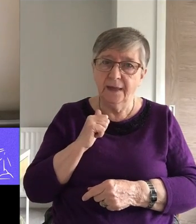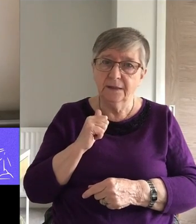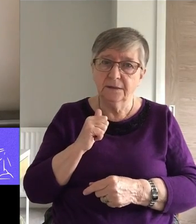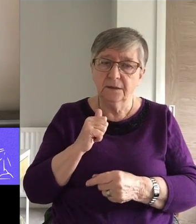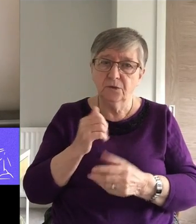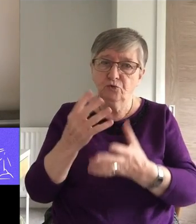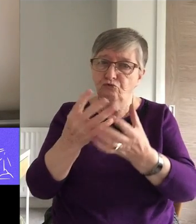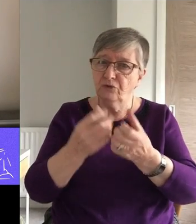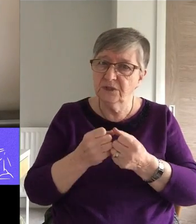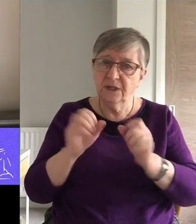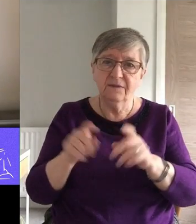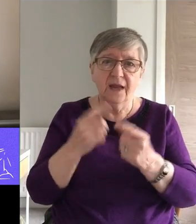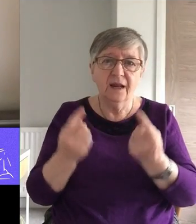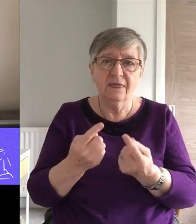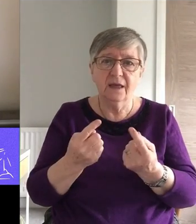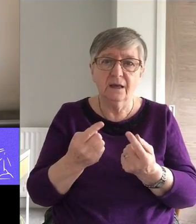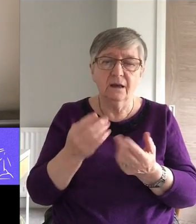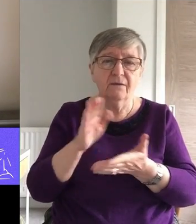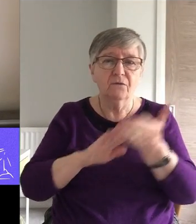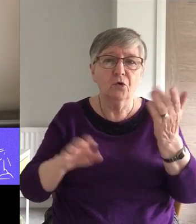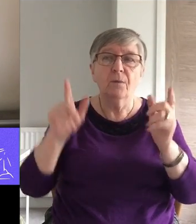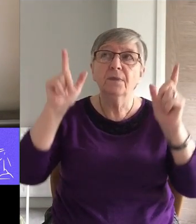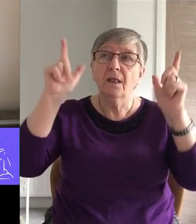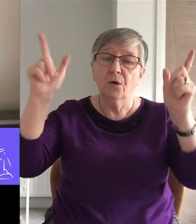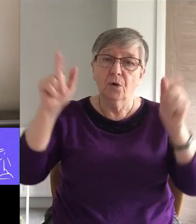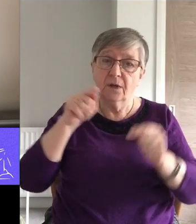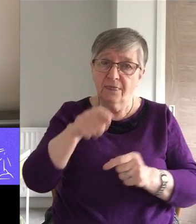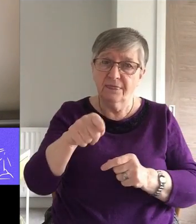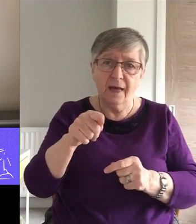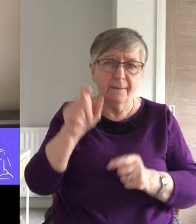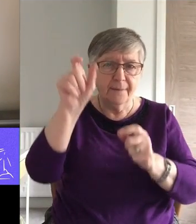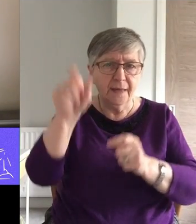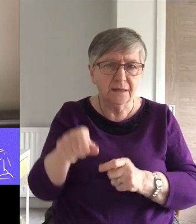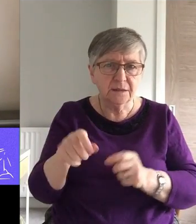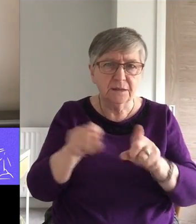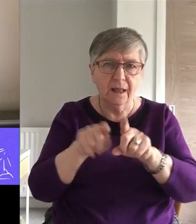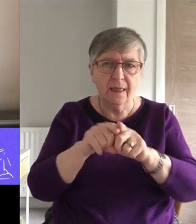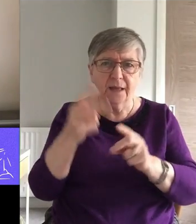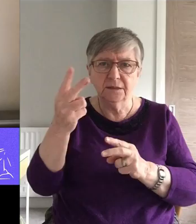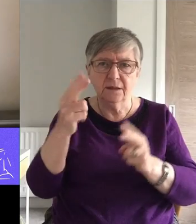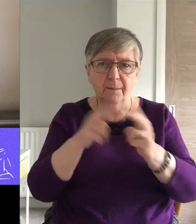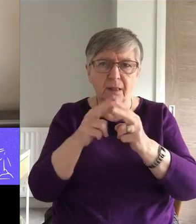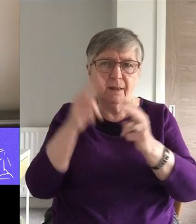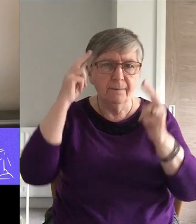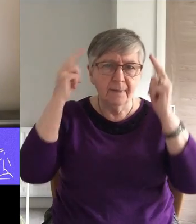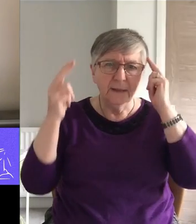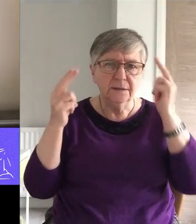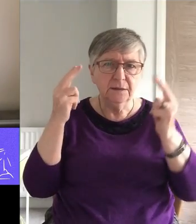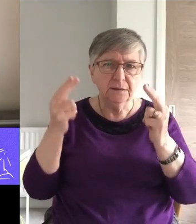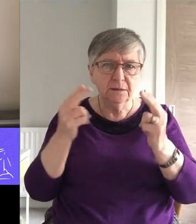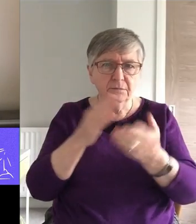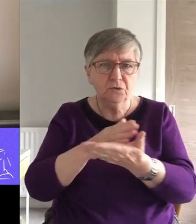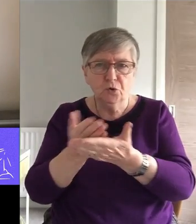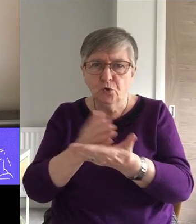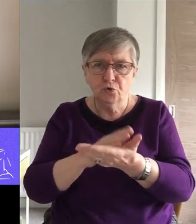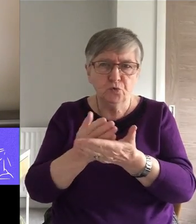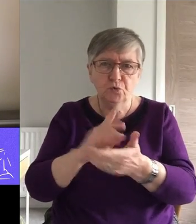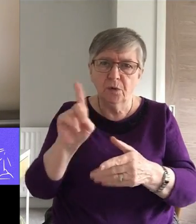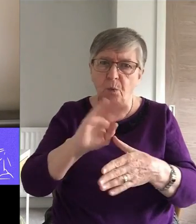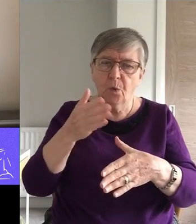anything from the Lord. Such a person is double-minded and unstable in all they do.